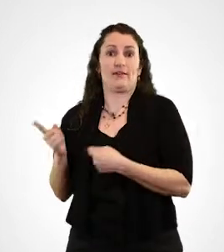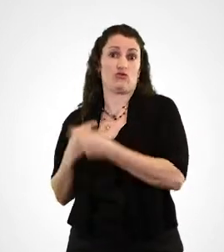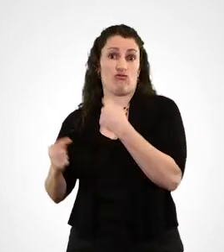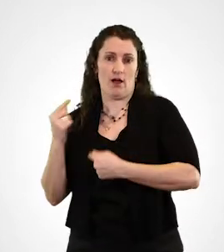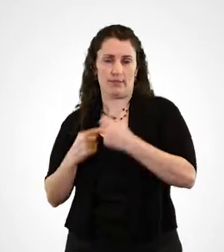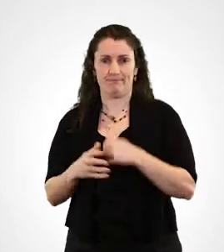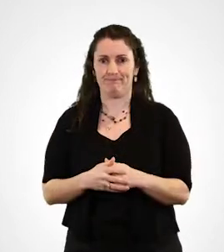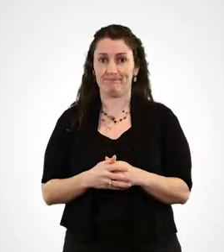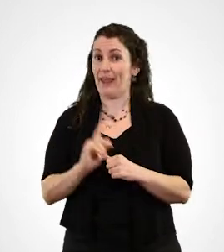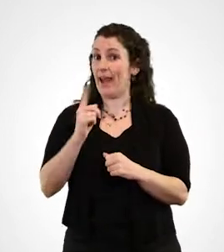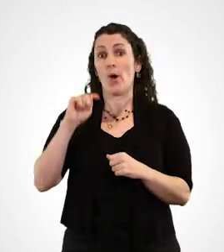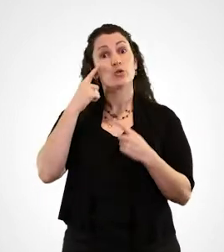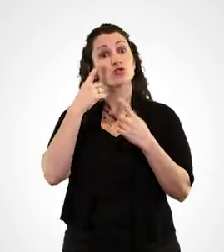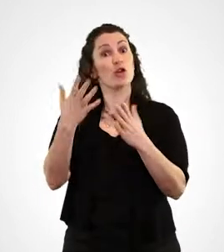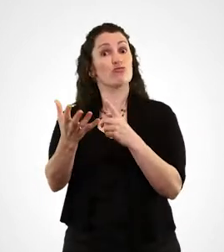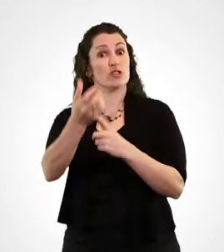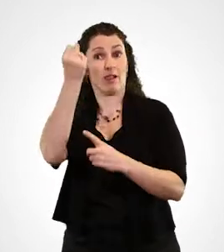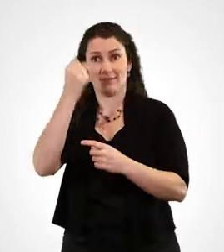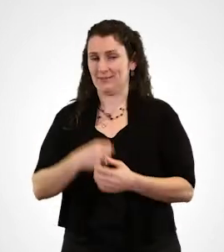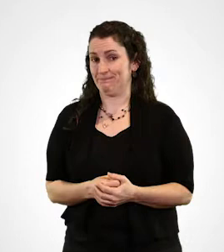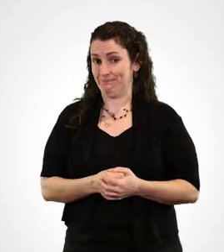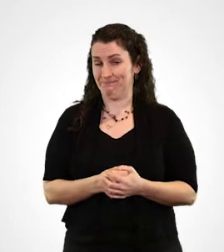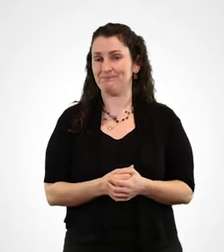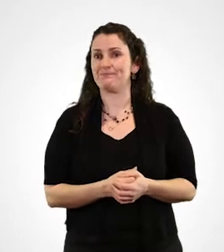I will show you the results from all of that.